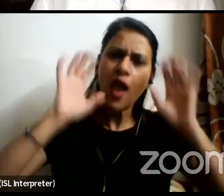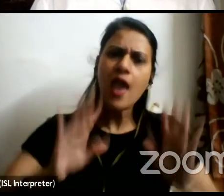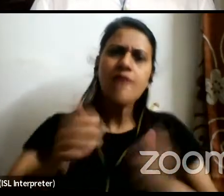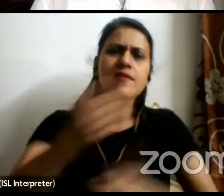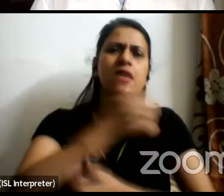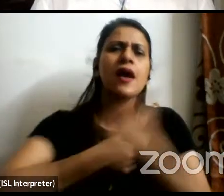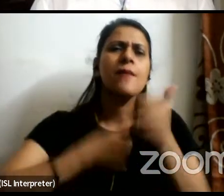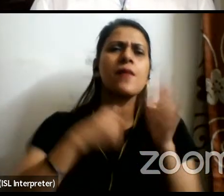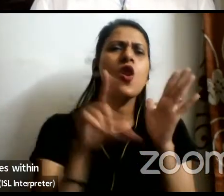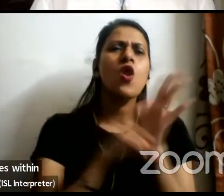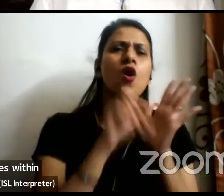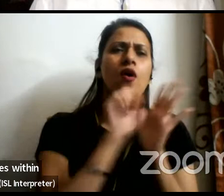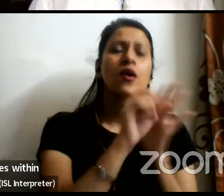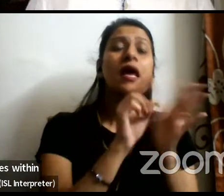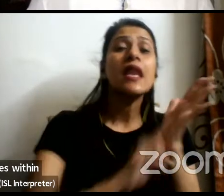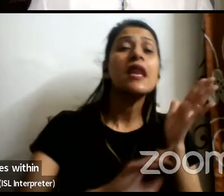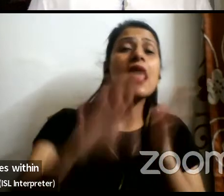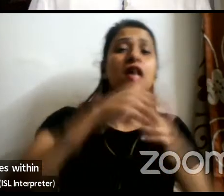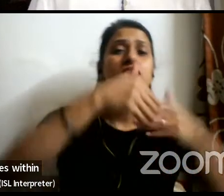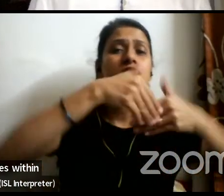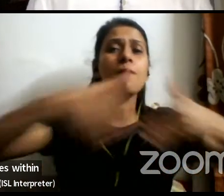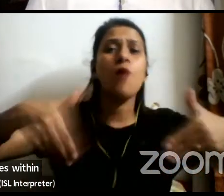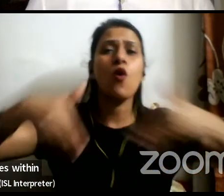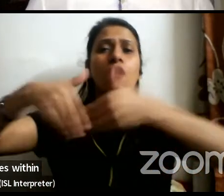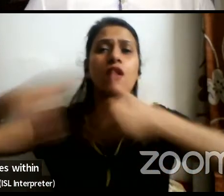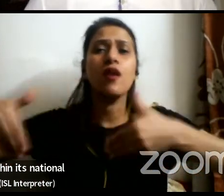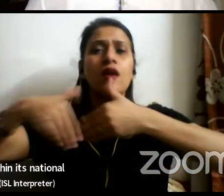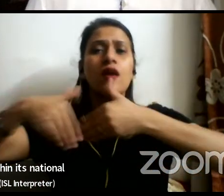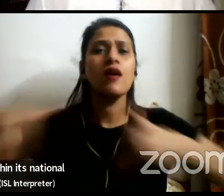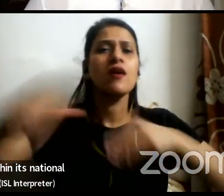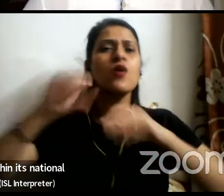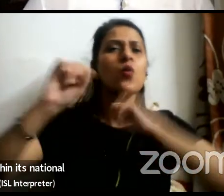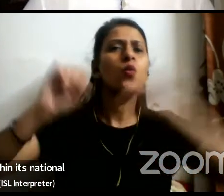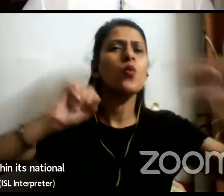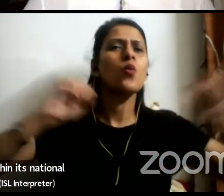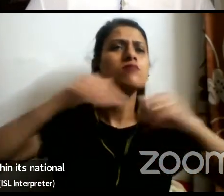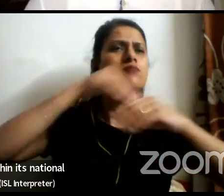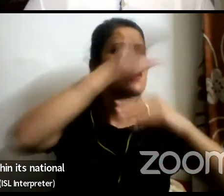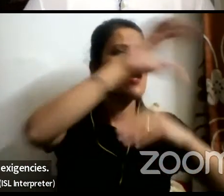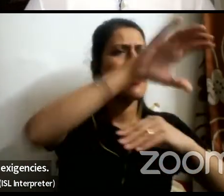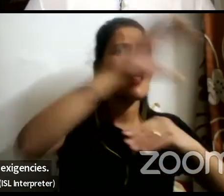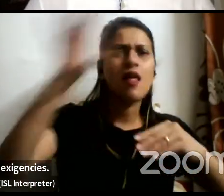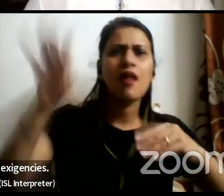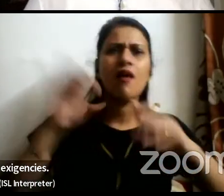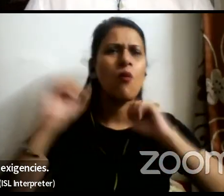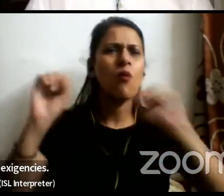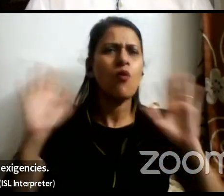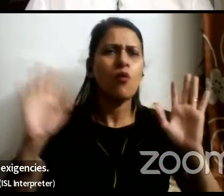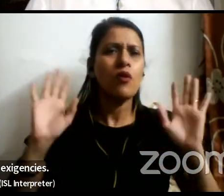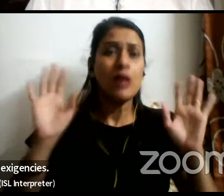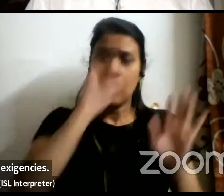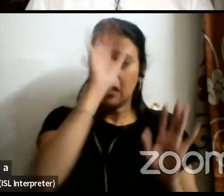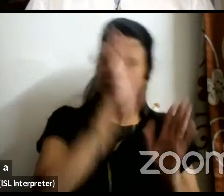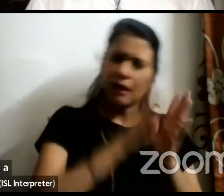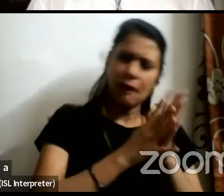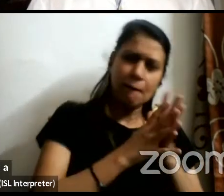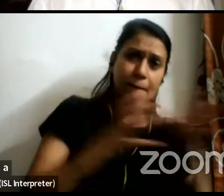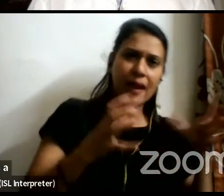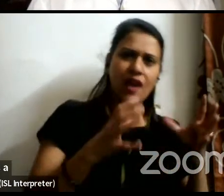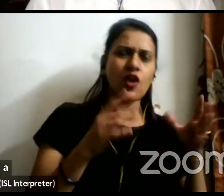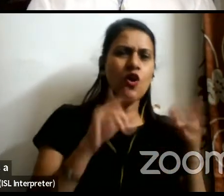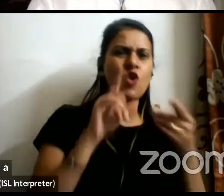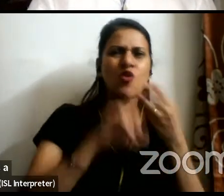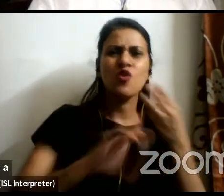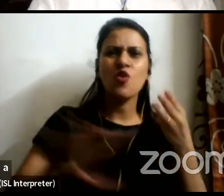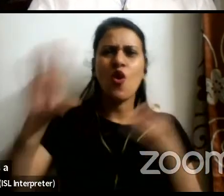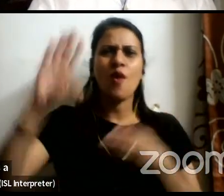applies within its national borders according to its national exigencies. If that argument, India is bigger than Europe, if that argument